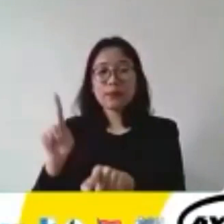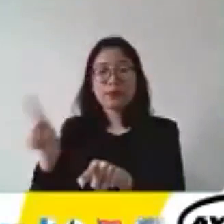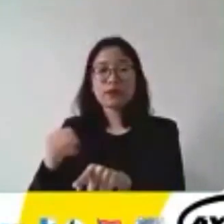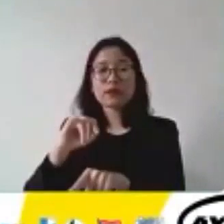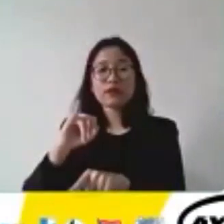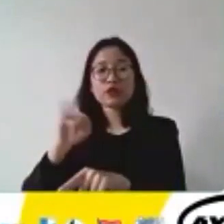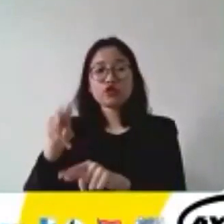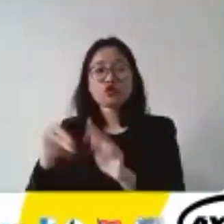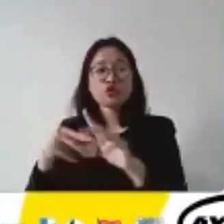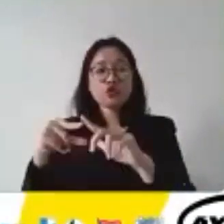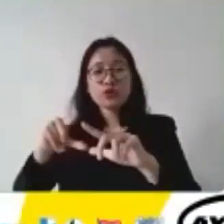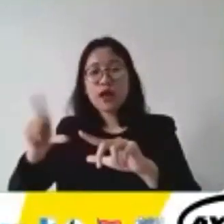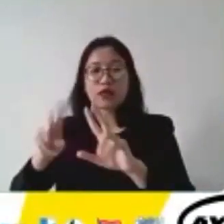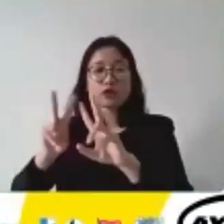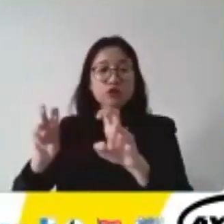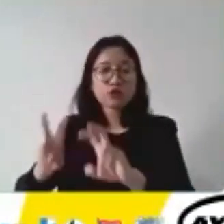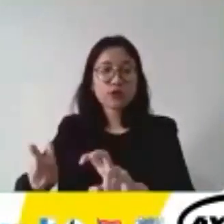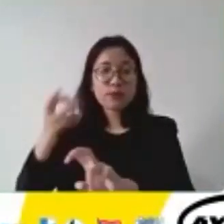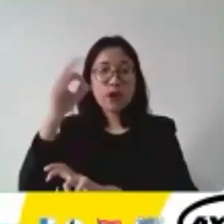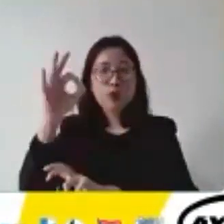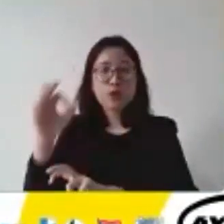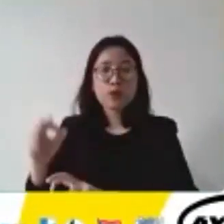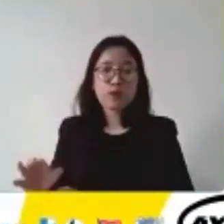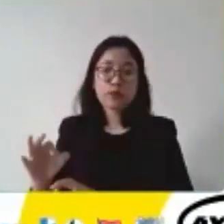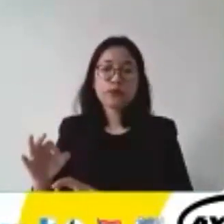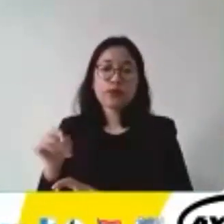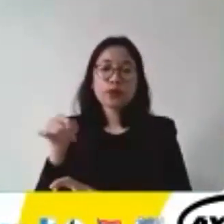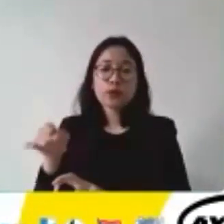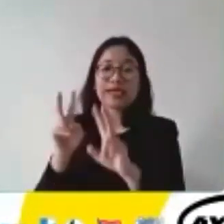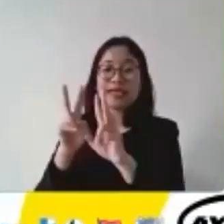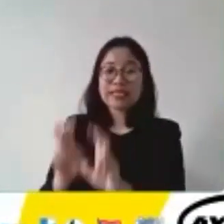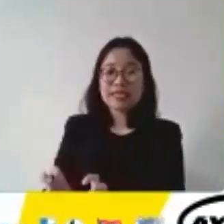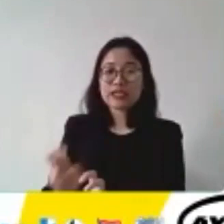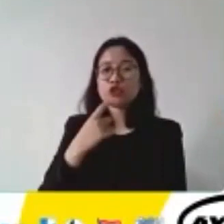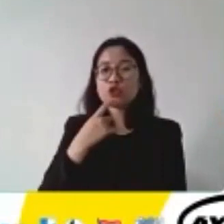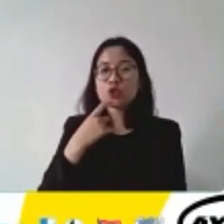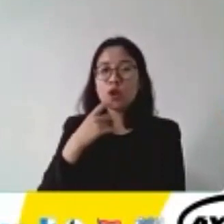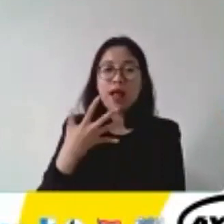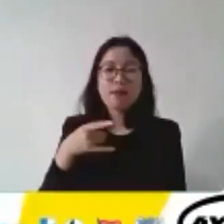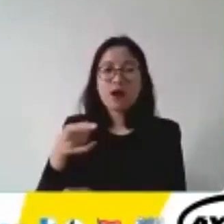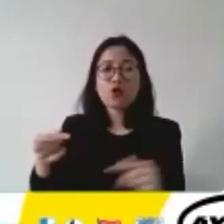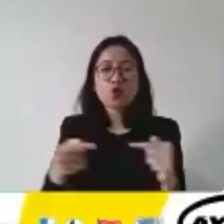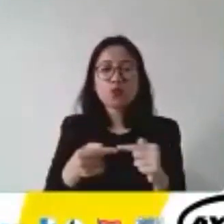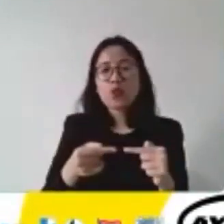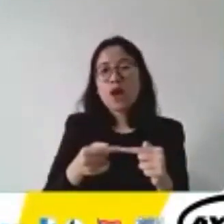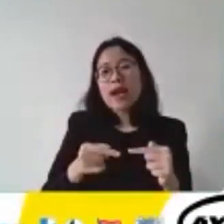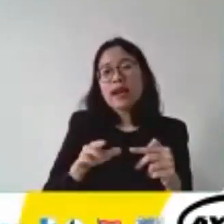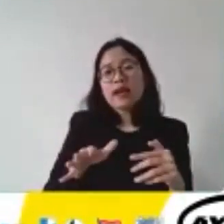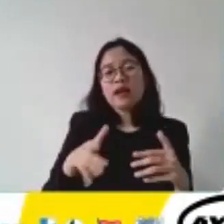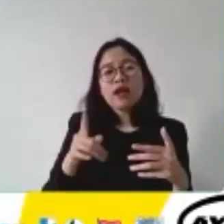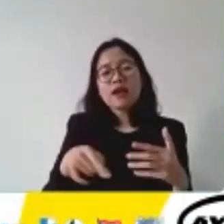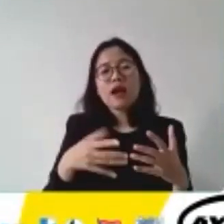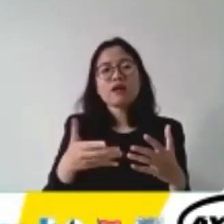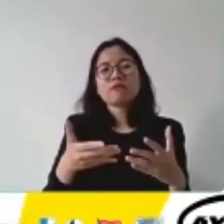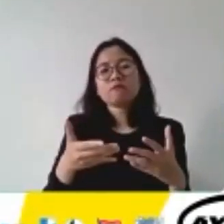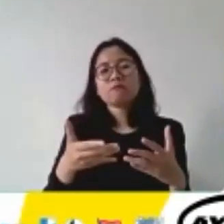The telomere are those bits at the ends of the chromosomes. And there are a few